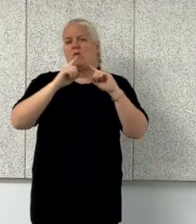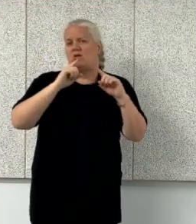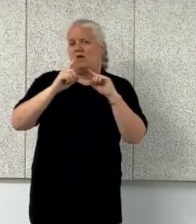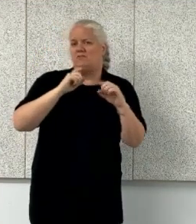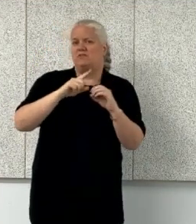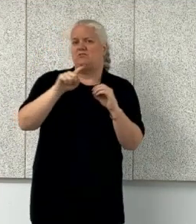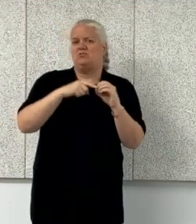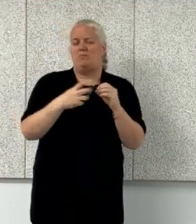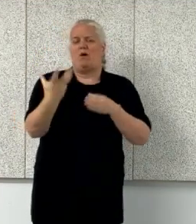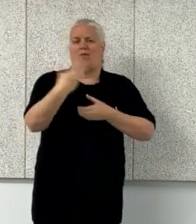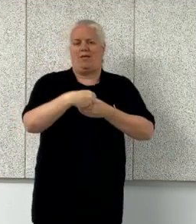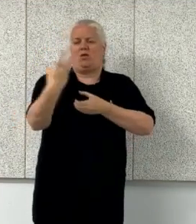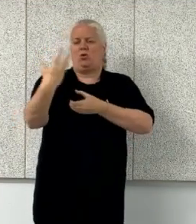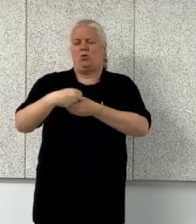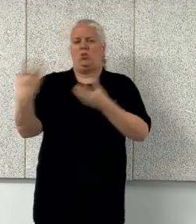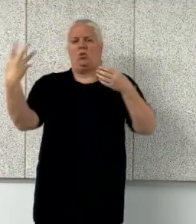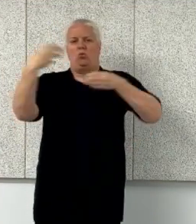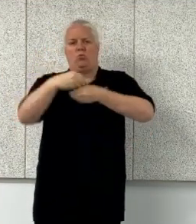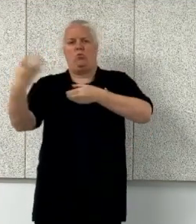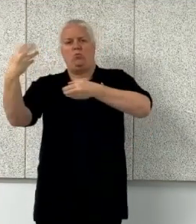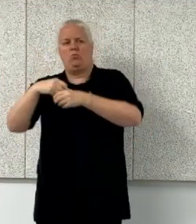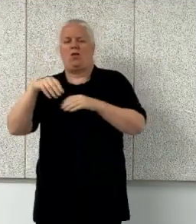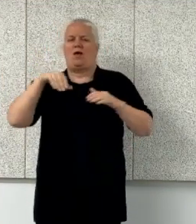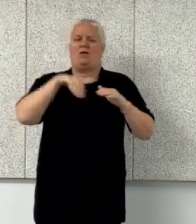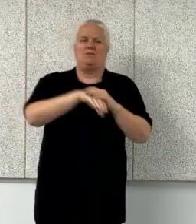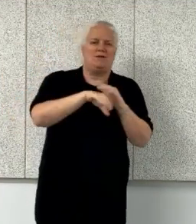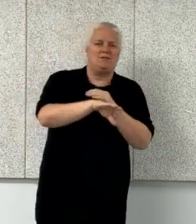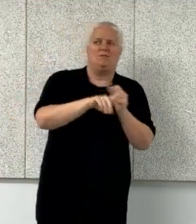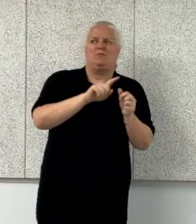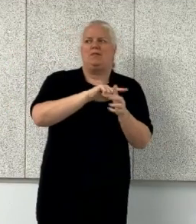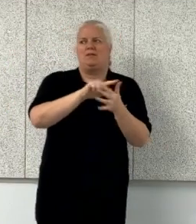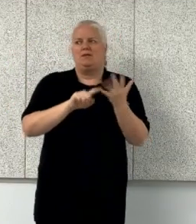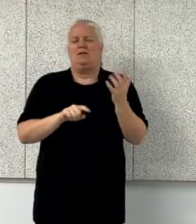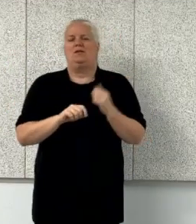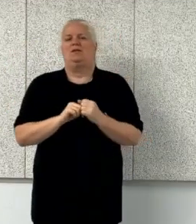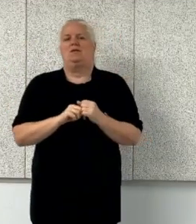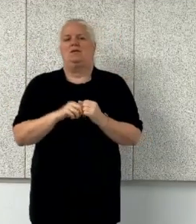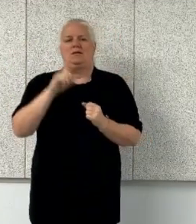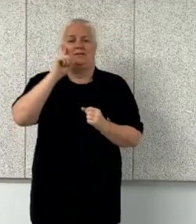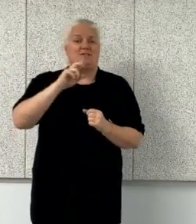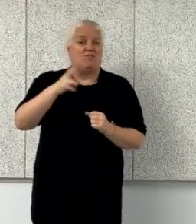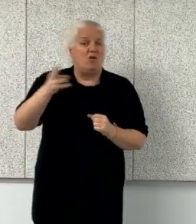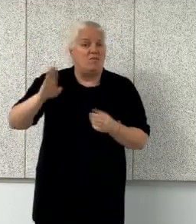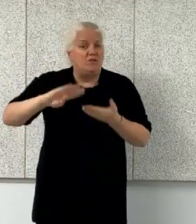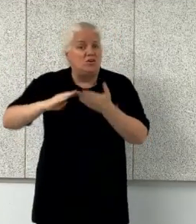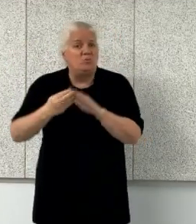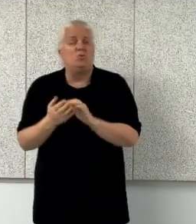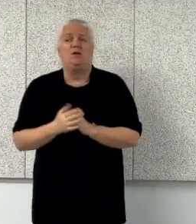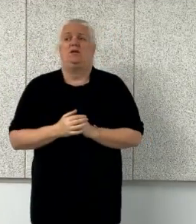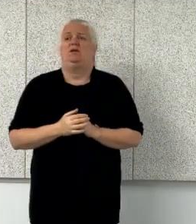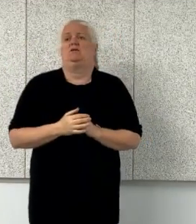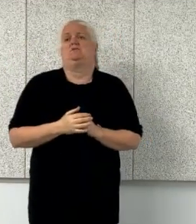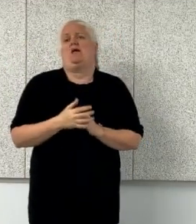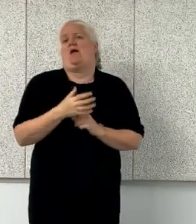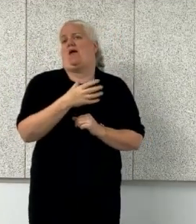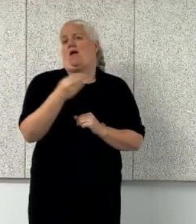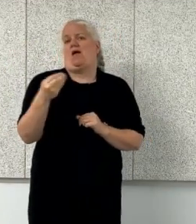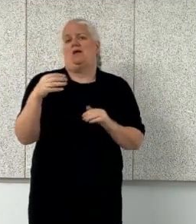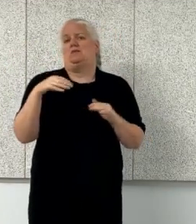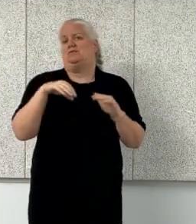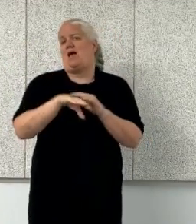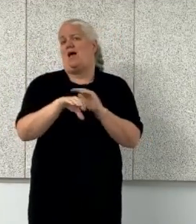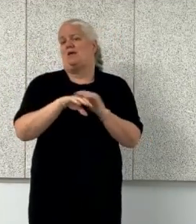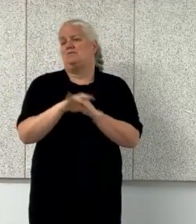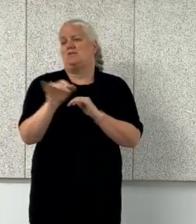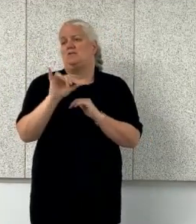about inclusion on like an accessibility initiative, like in regards to like deaf and hard of hearing communities, and access also as